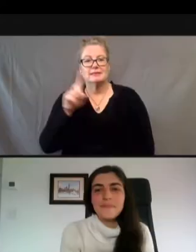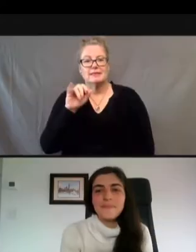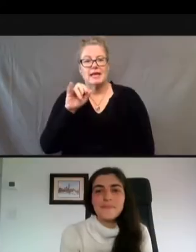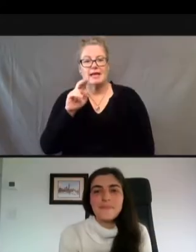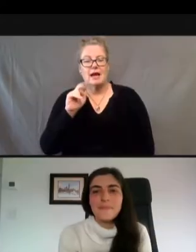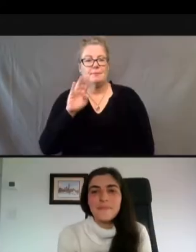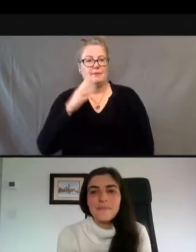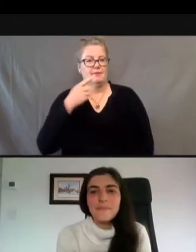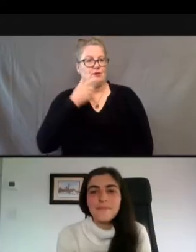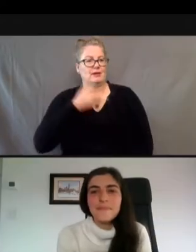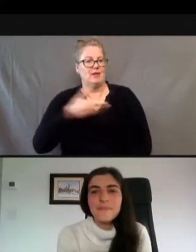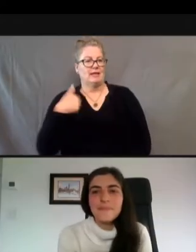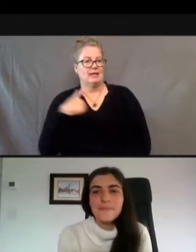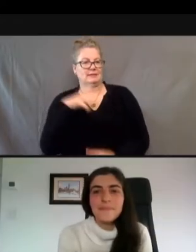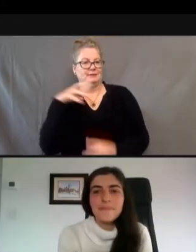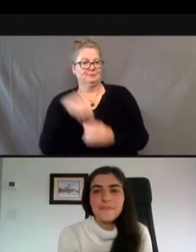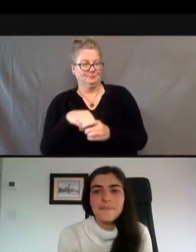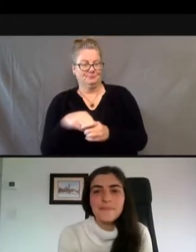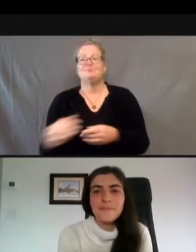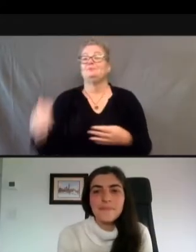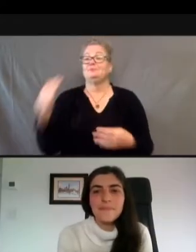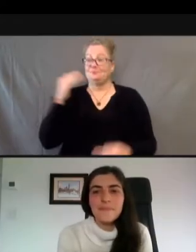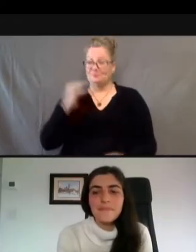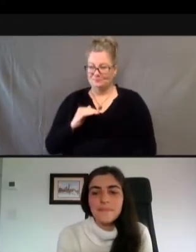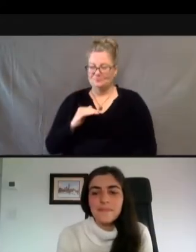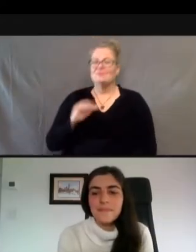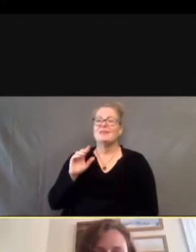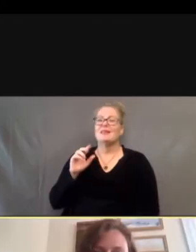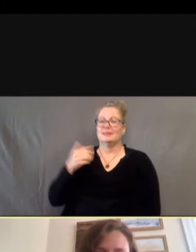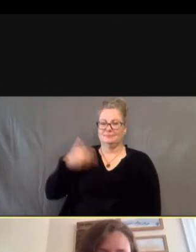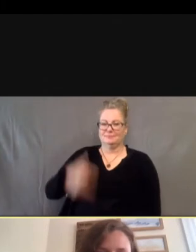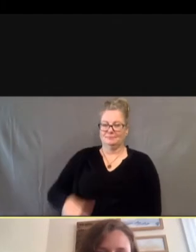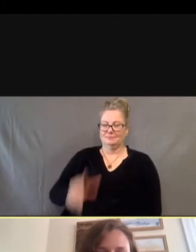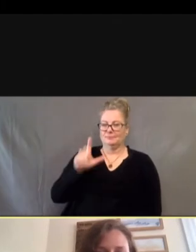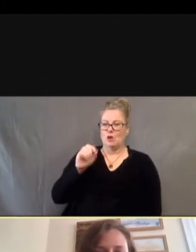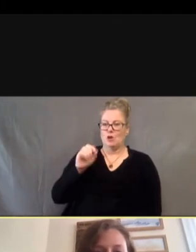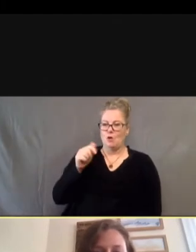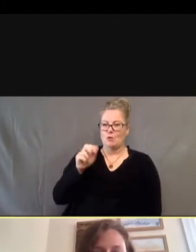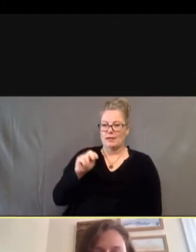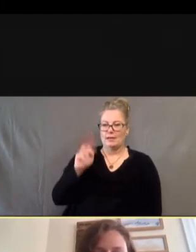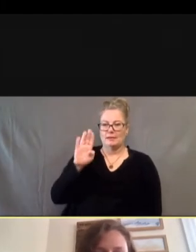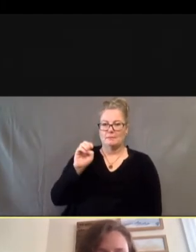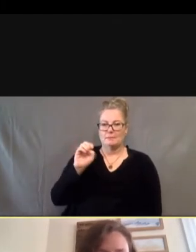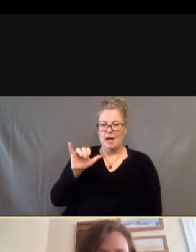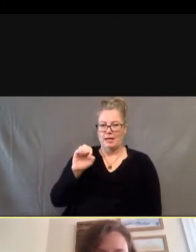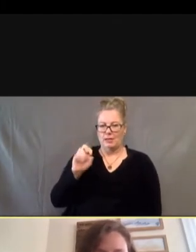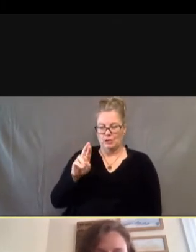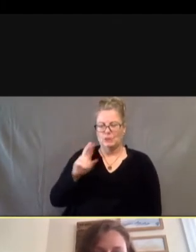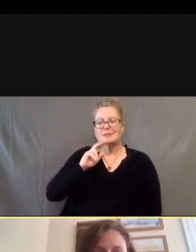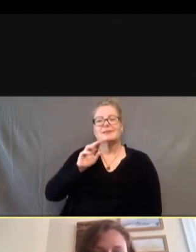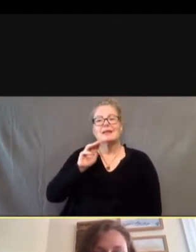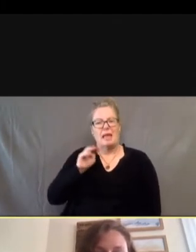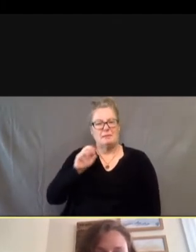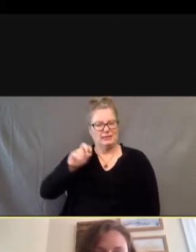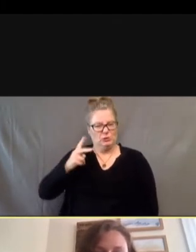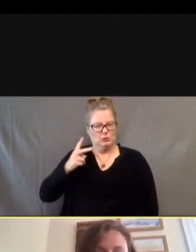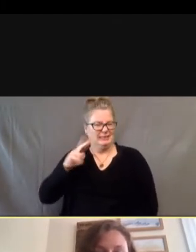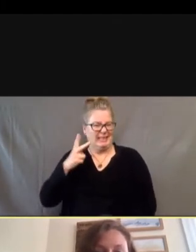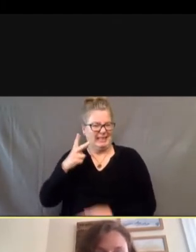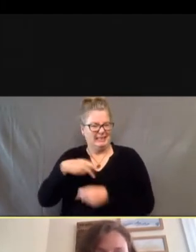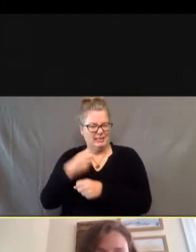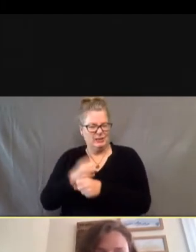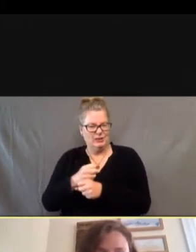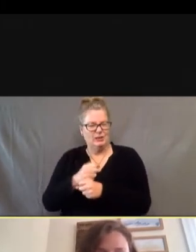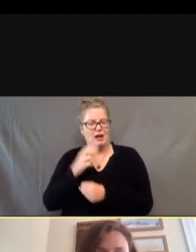And hello, my name is Logan Beyer. I am a second year at Harvard Medical School, and I am involved in both of